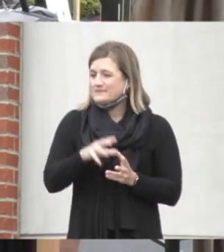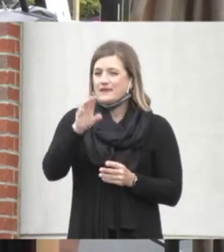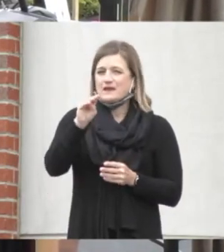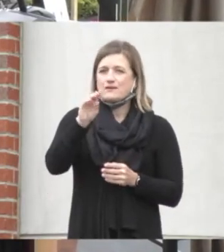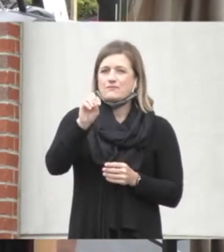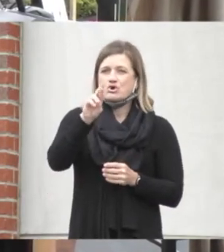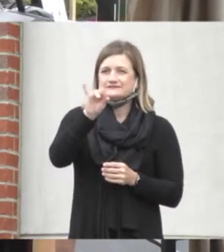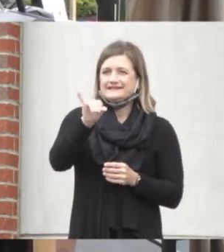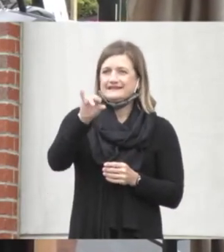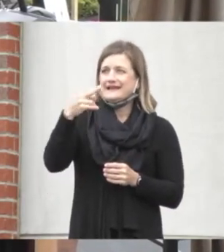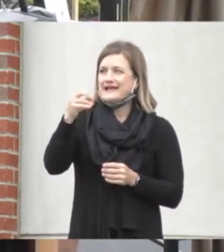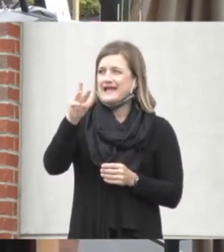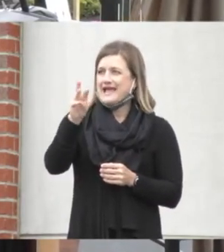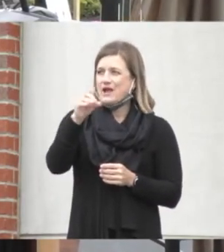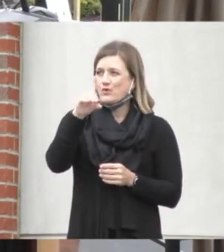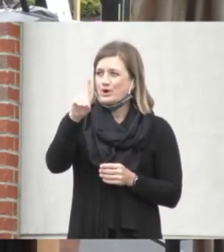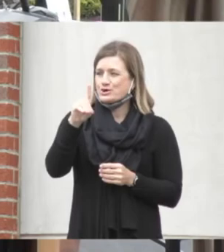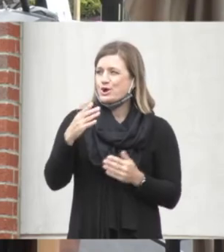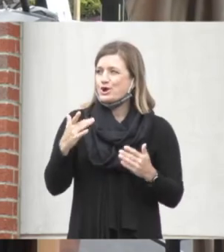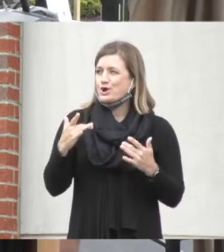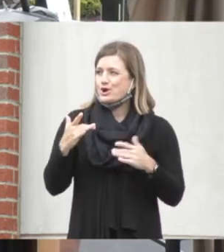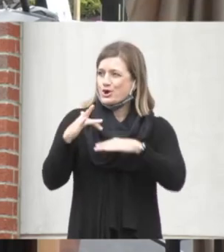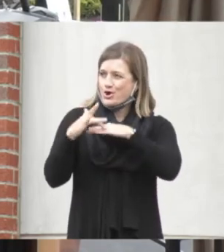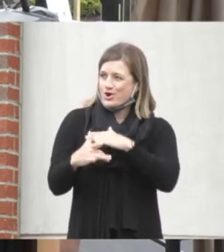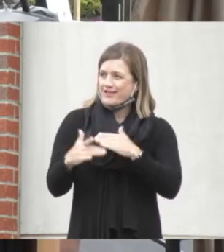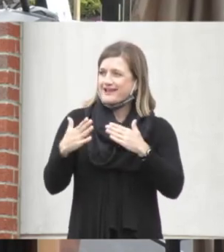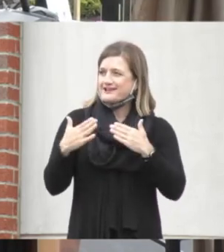Larcy Howard, Early Childhood Education.